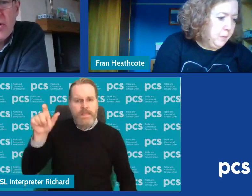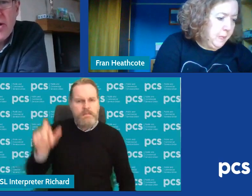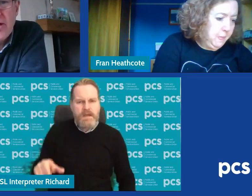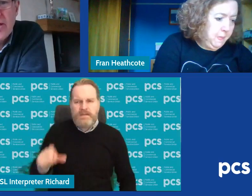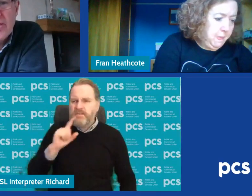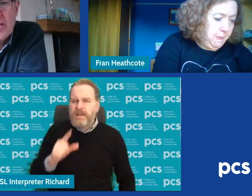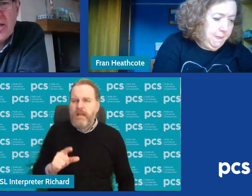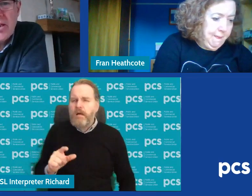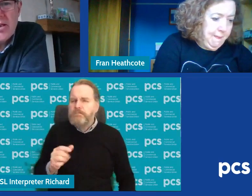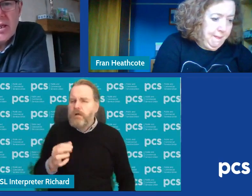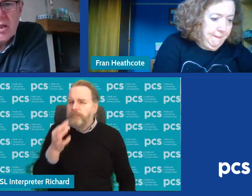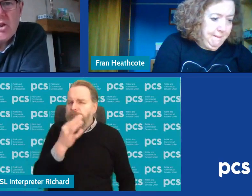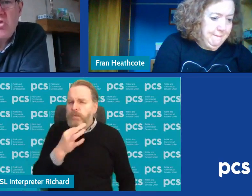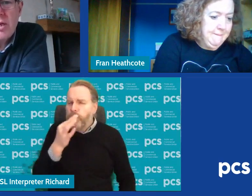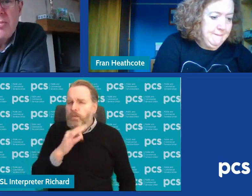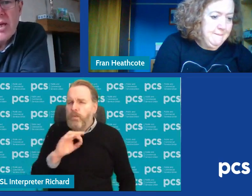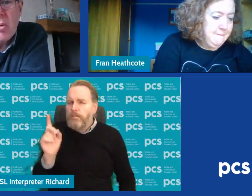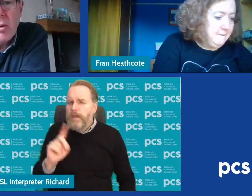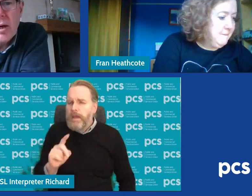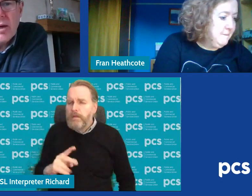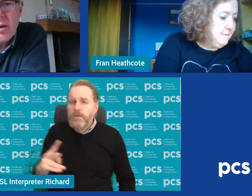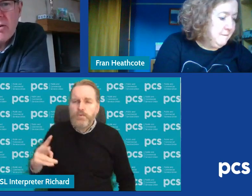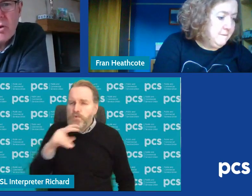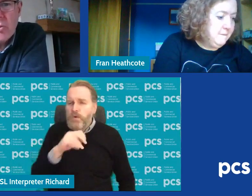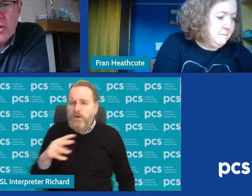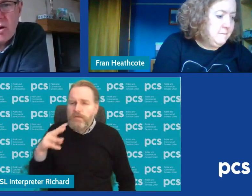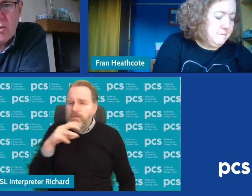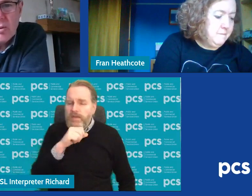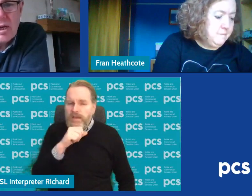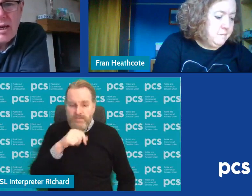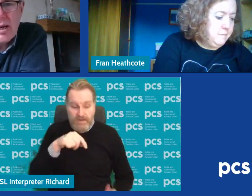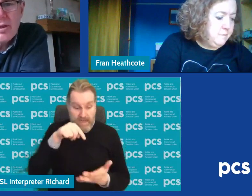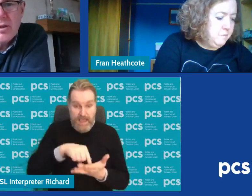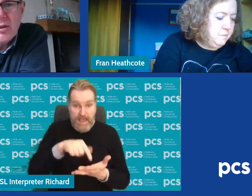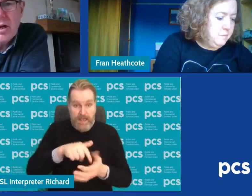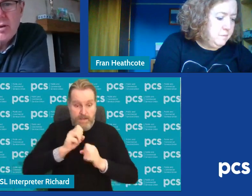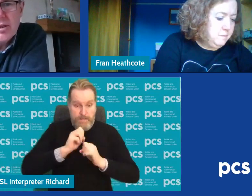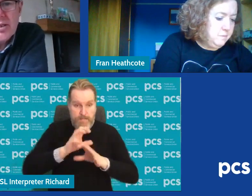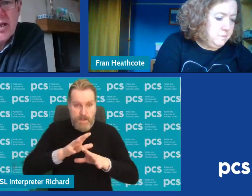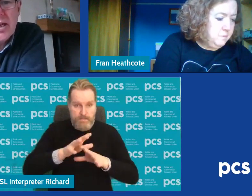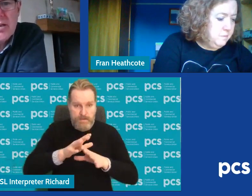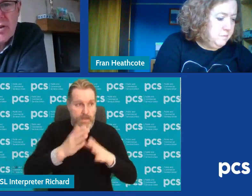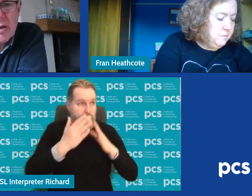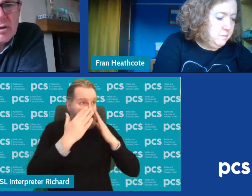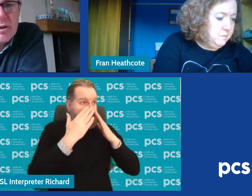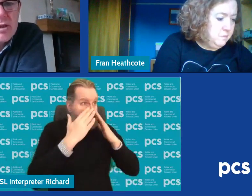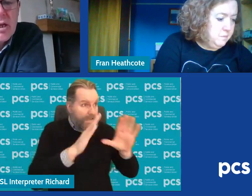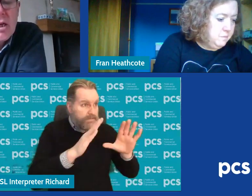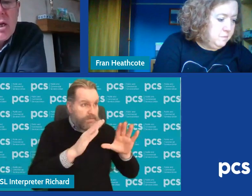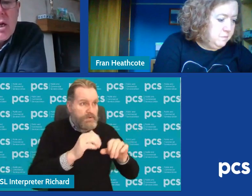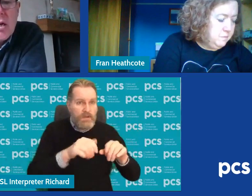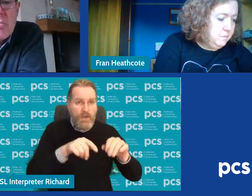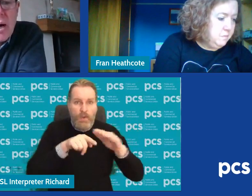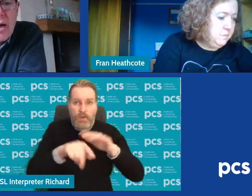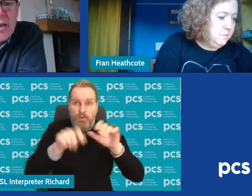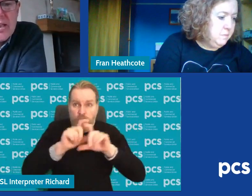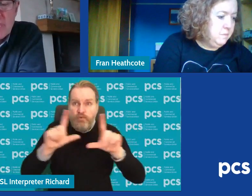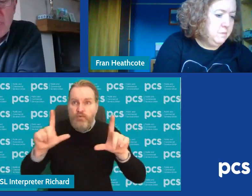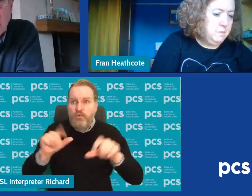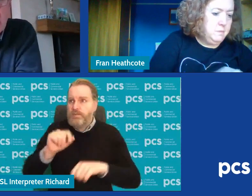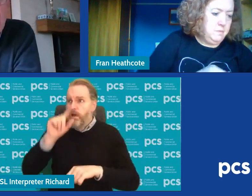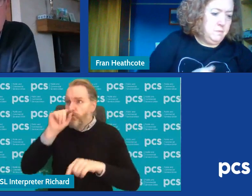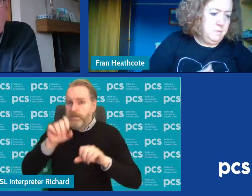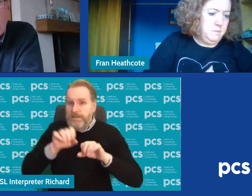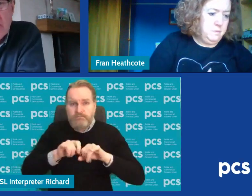were on, that, as I say, these things are streamed out and the views always climb into the thousands and tens of thousands. But it